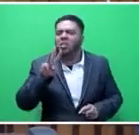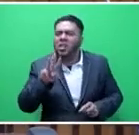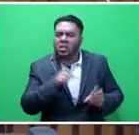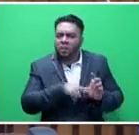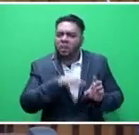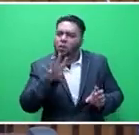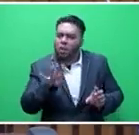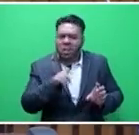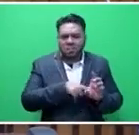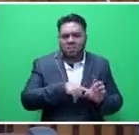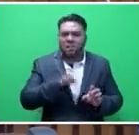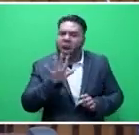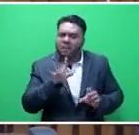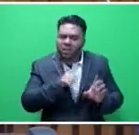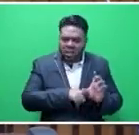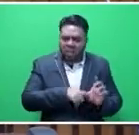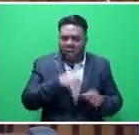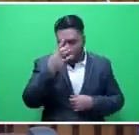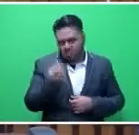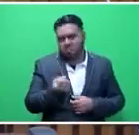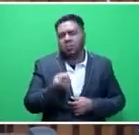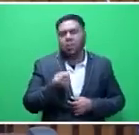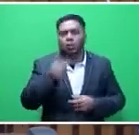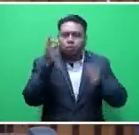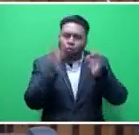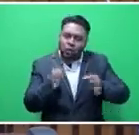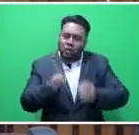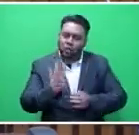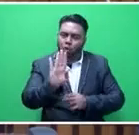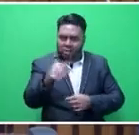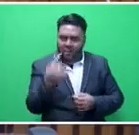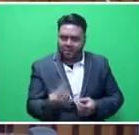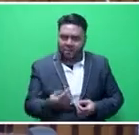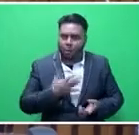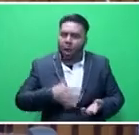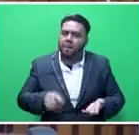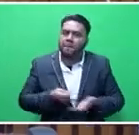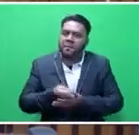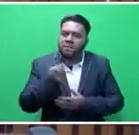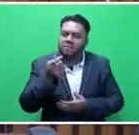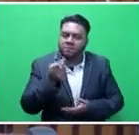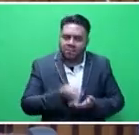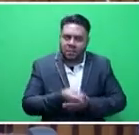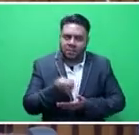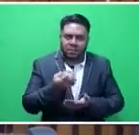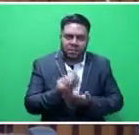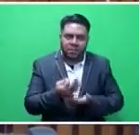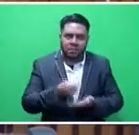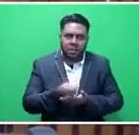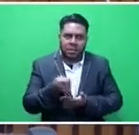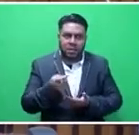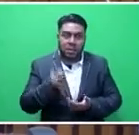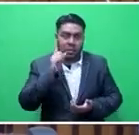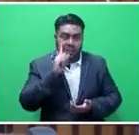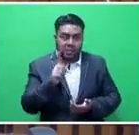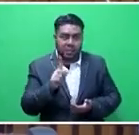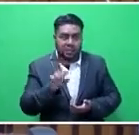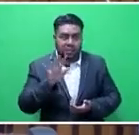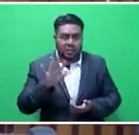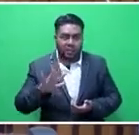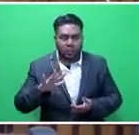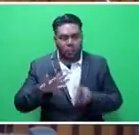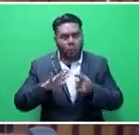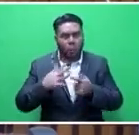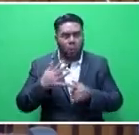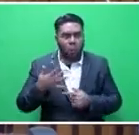5 years. So it's their choice, because it depends on how much fees they want to pay. So again, there's been this approach, they see the number 5 and they think, oh,